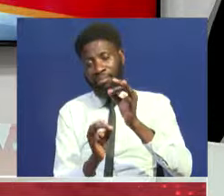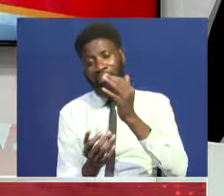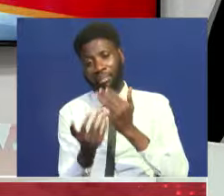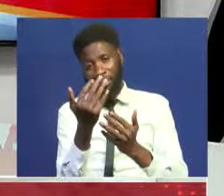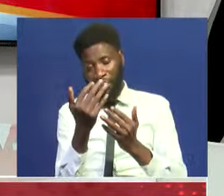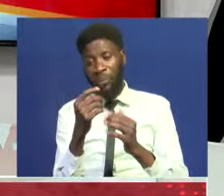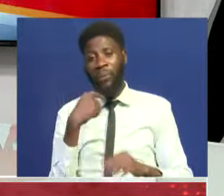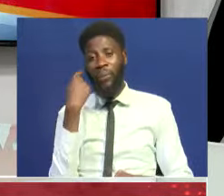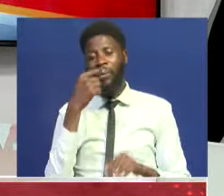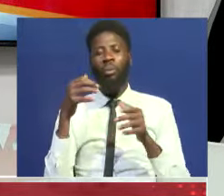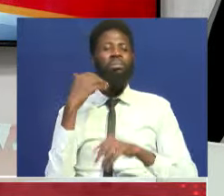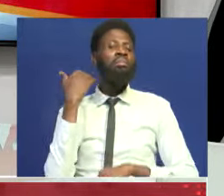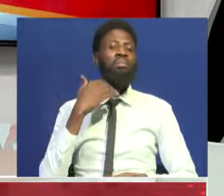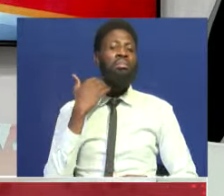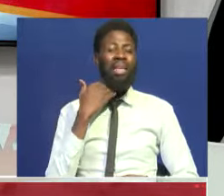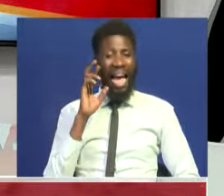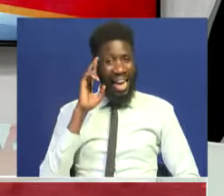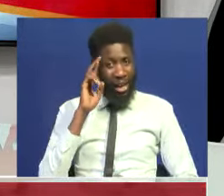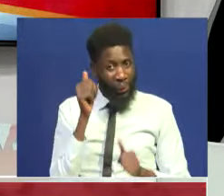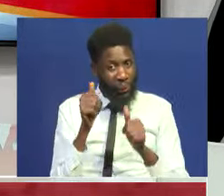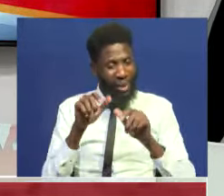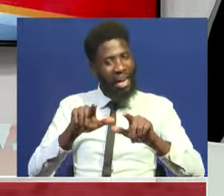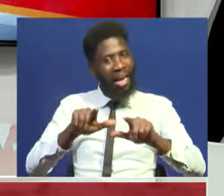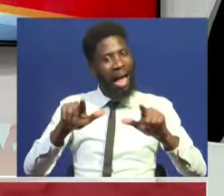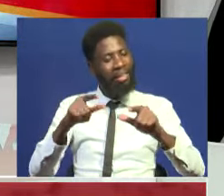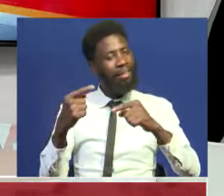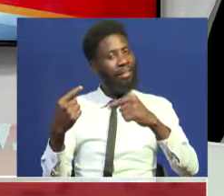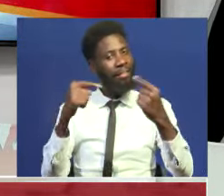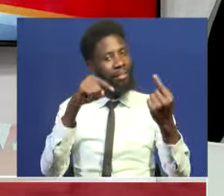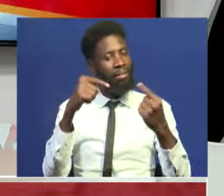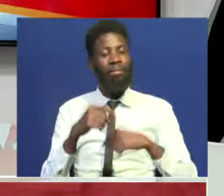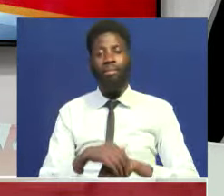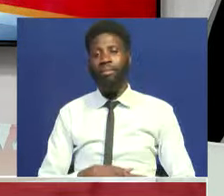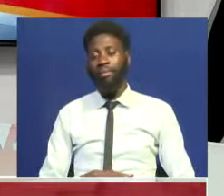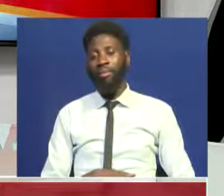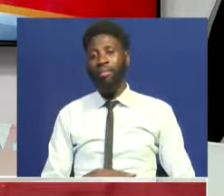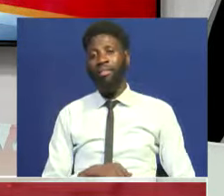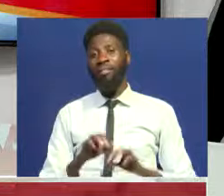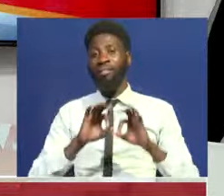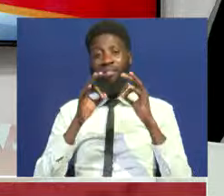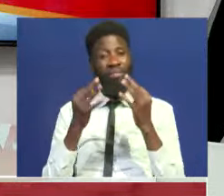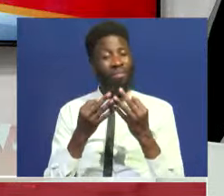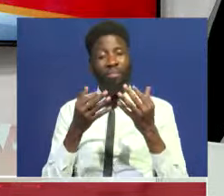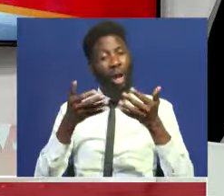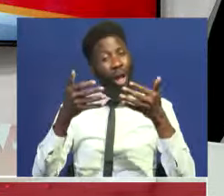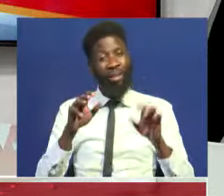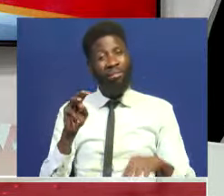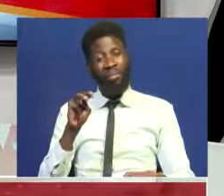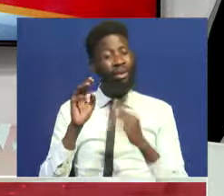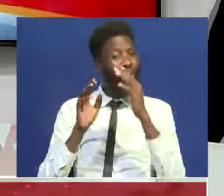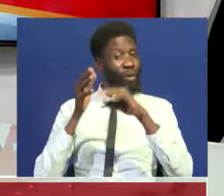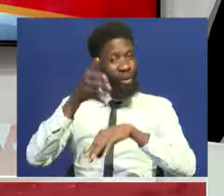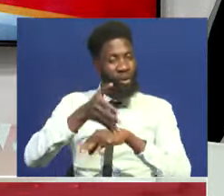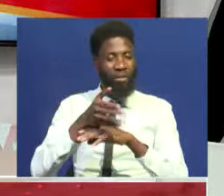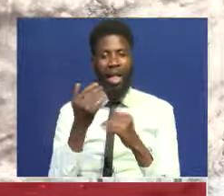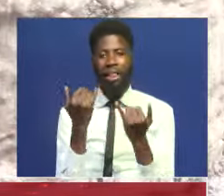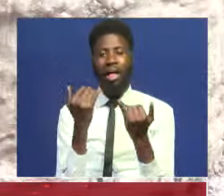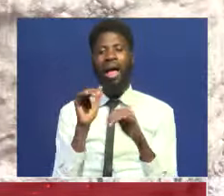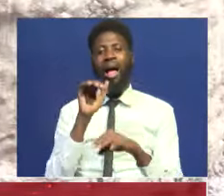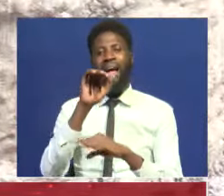The families, who are now counting losses amounting to millions of shillings, are calling upon the relevant authorities to intervene.